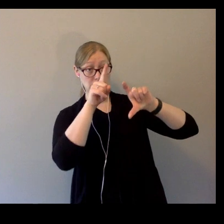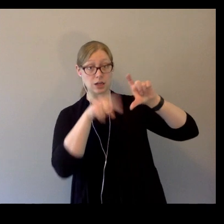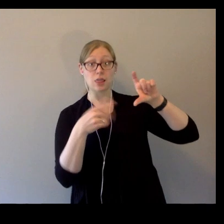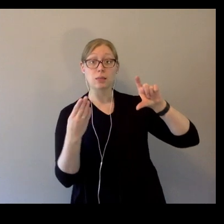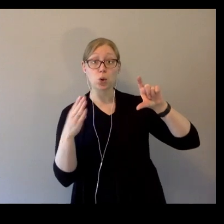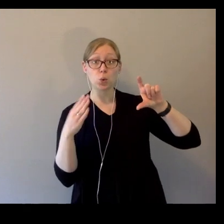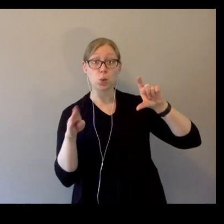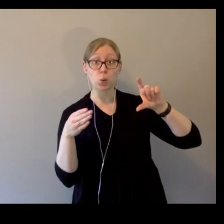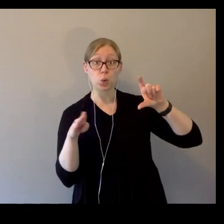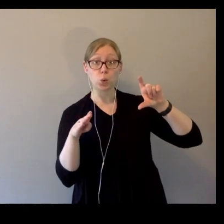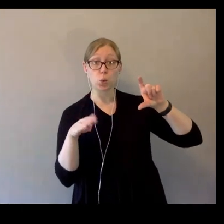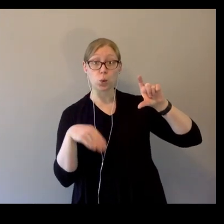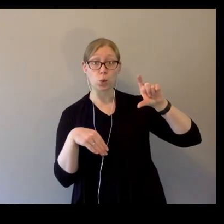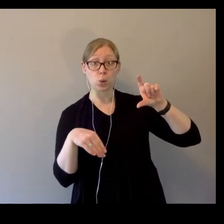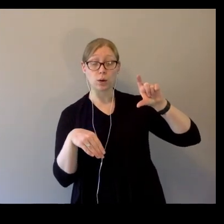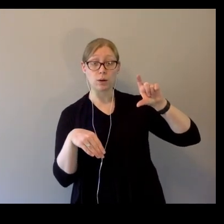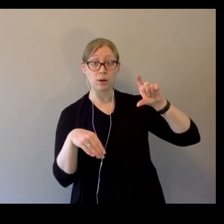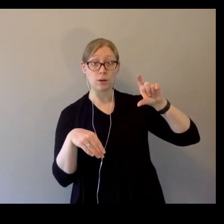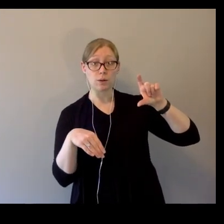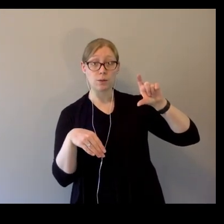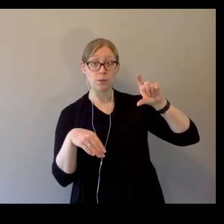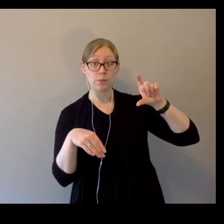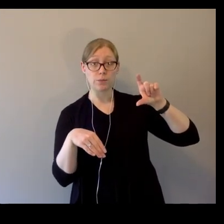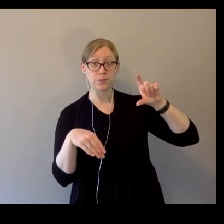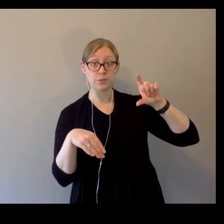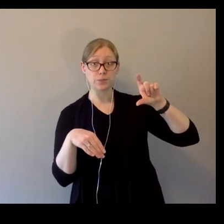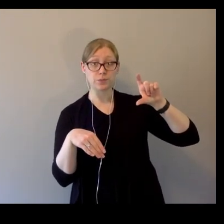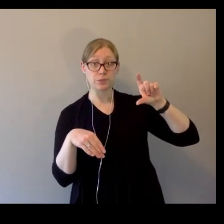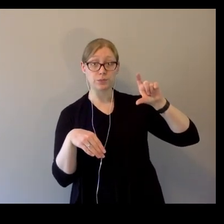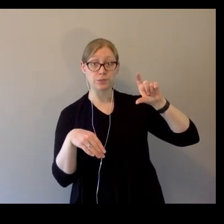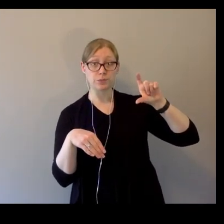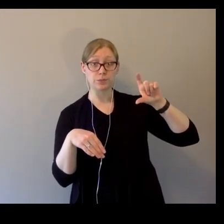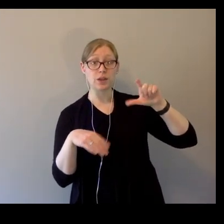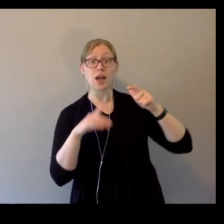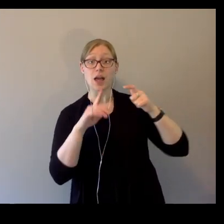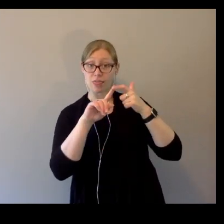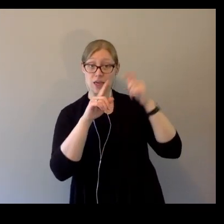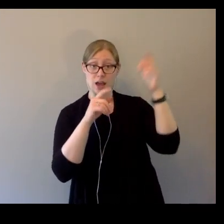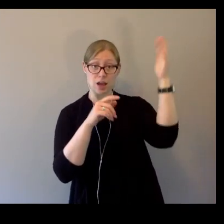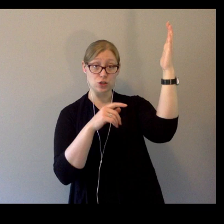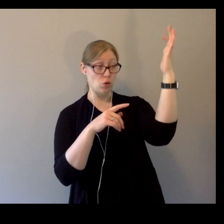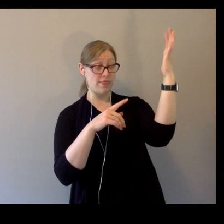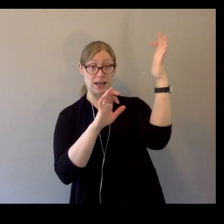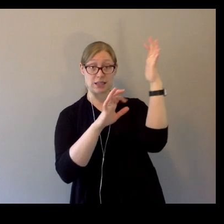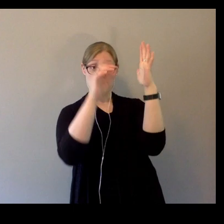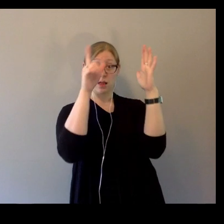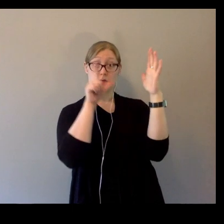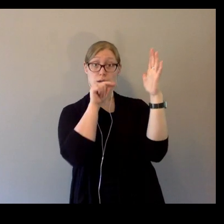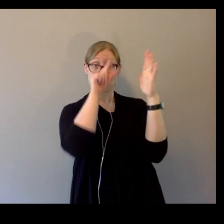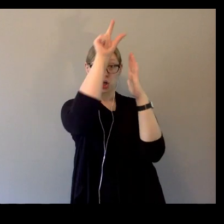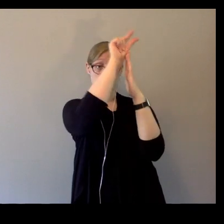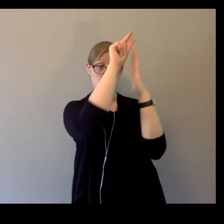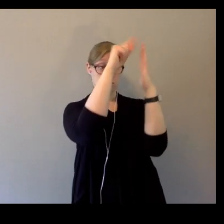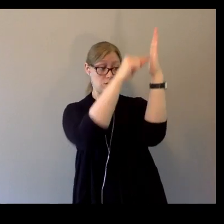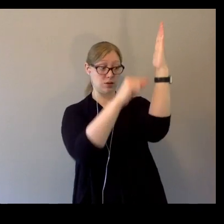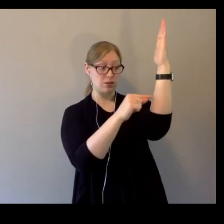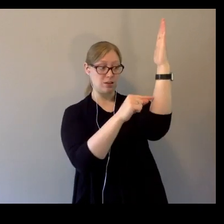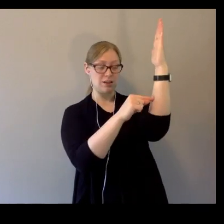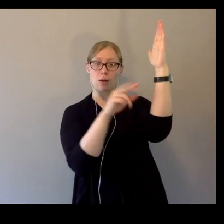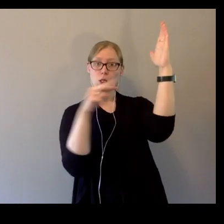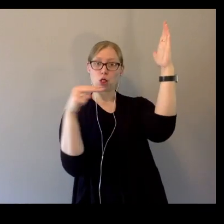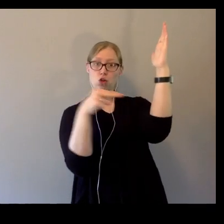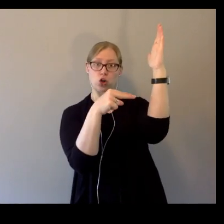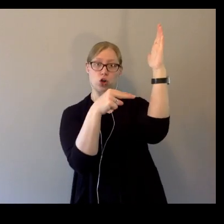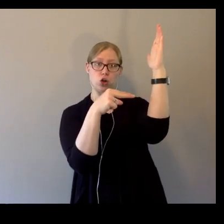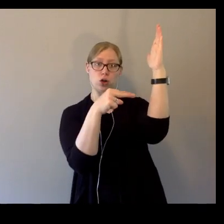That's how far the bird is up the tree. And then we have to add in the 1.5 meters from the ground. So when I add